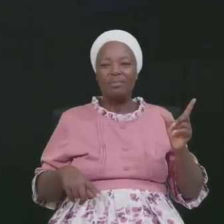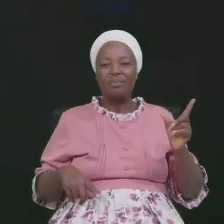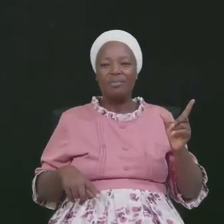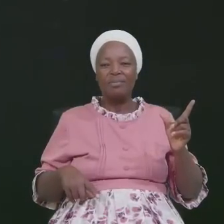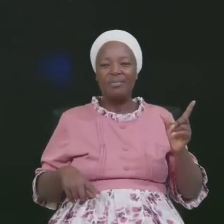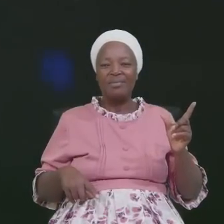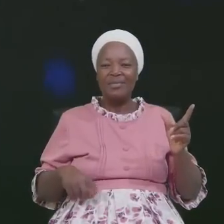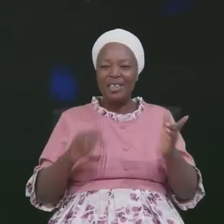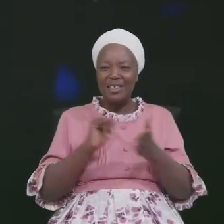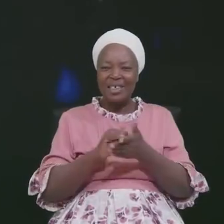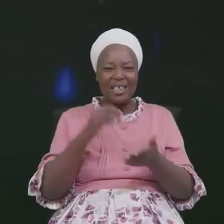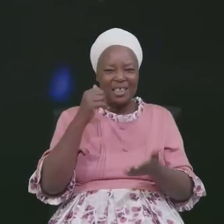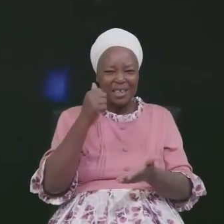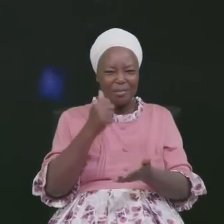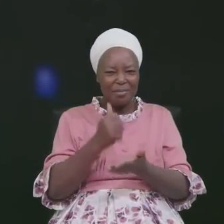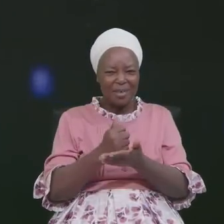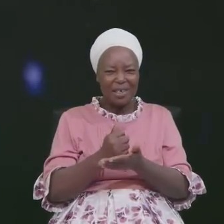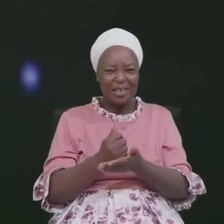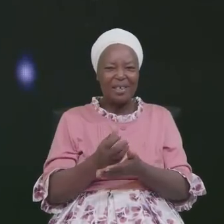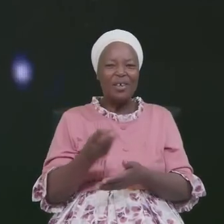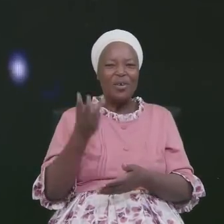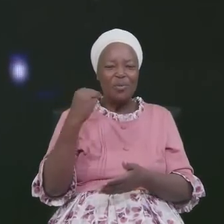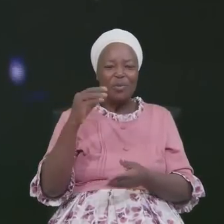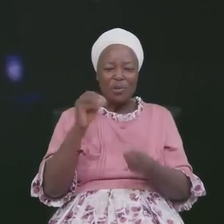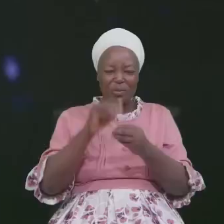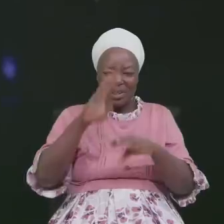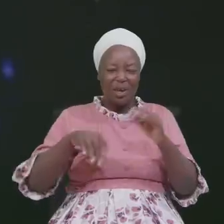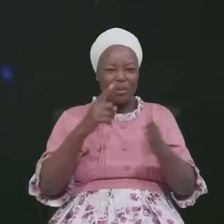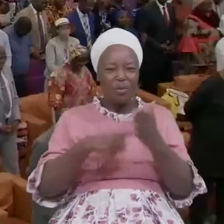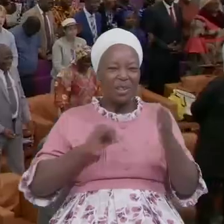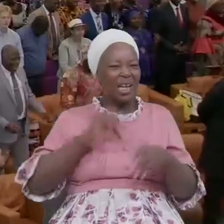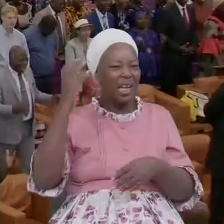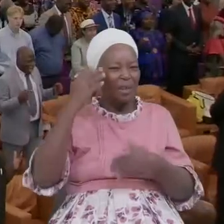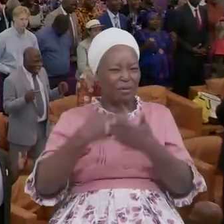That amen was greater than what I heard before.